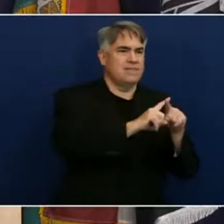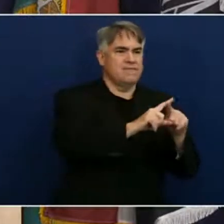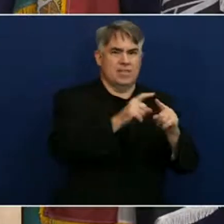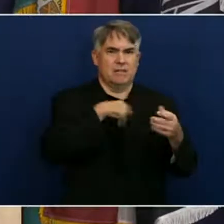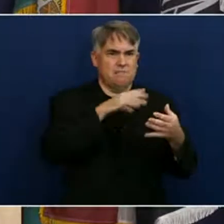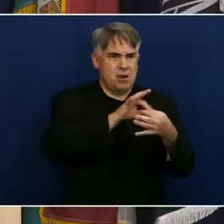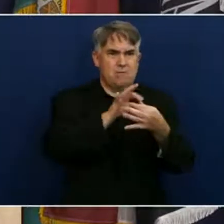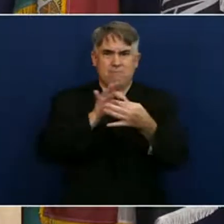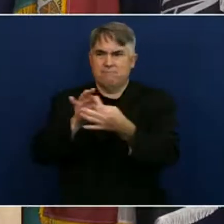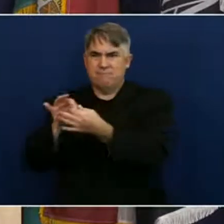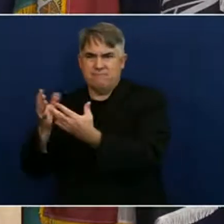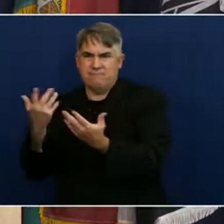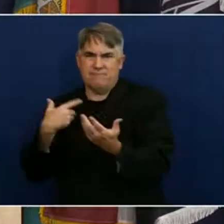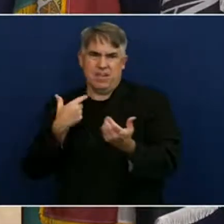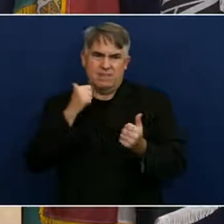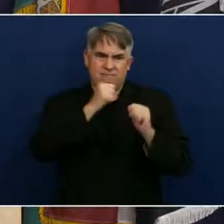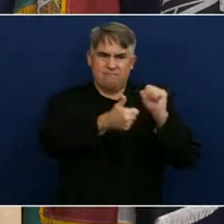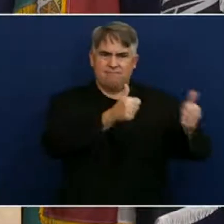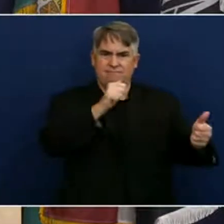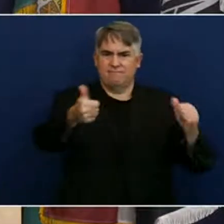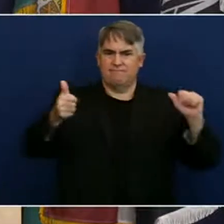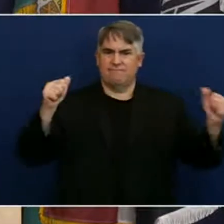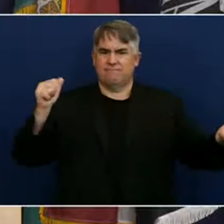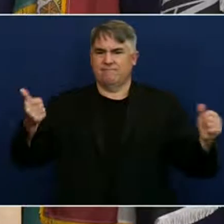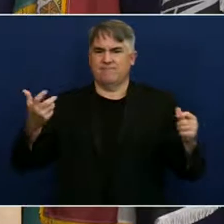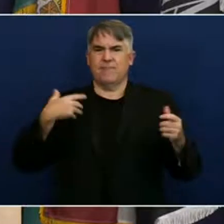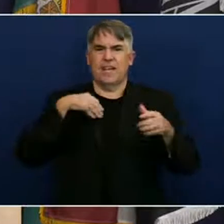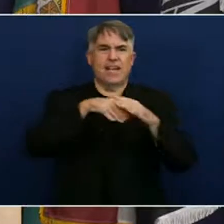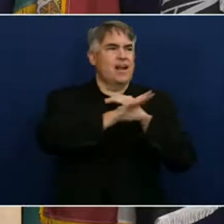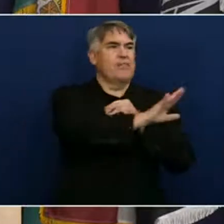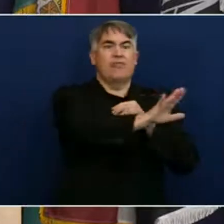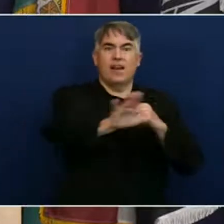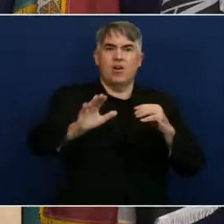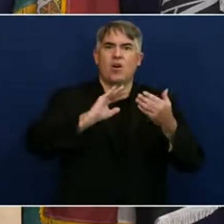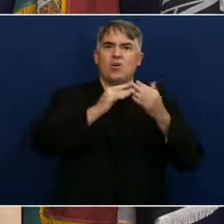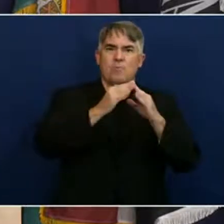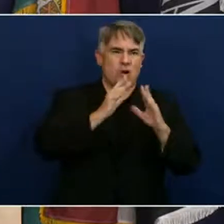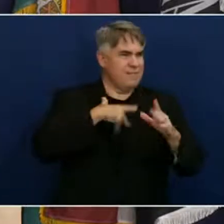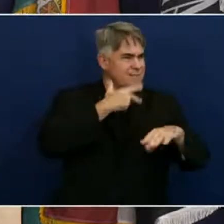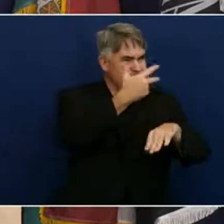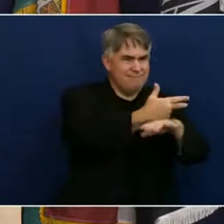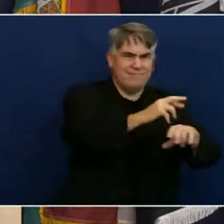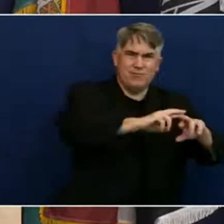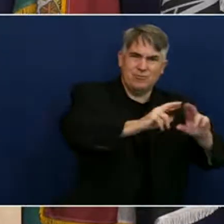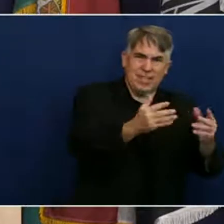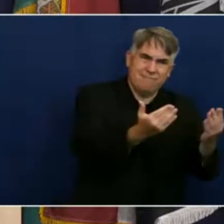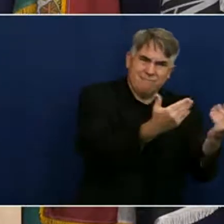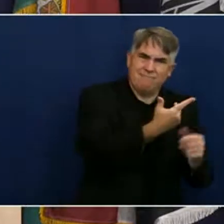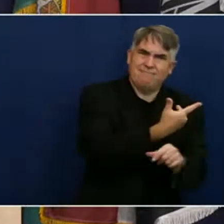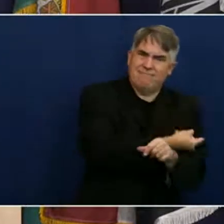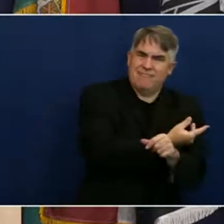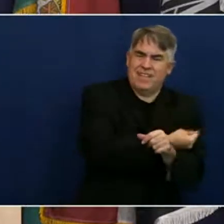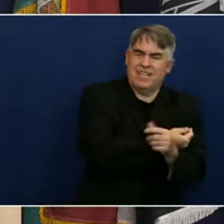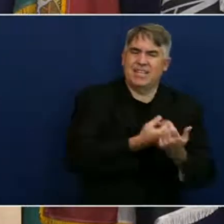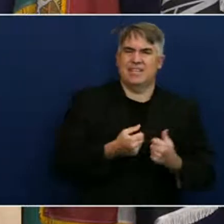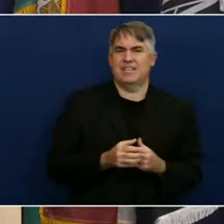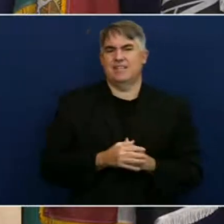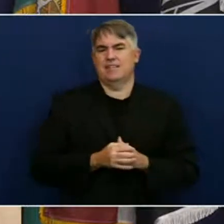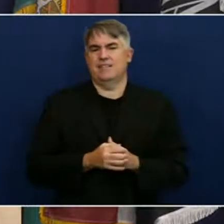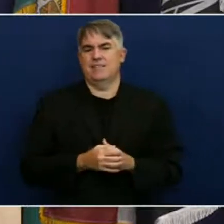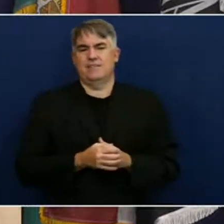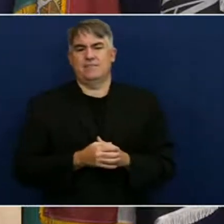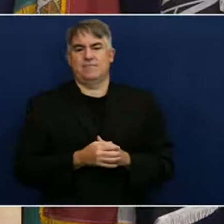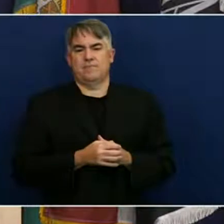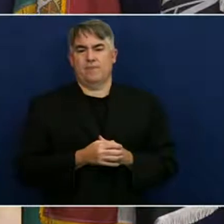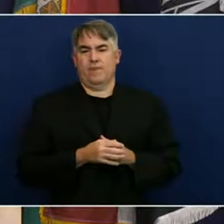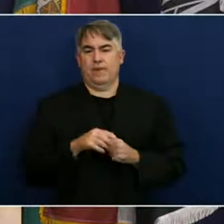give vaccines to San Diegans. We have mobile vaccination events currently scheduled through June 26 across San Diego